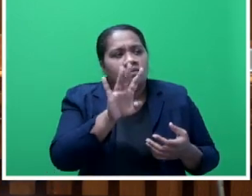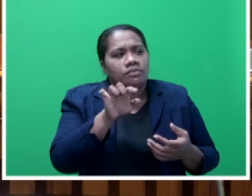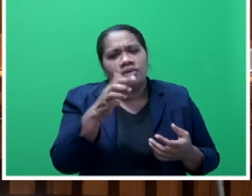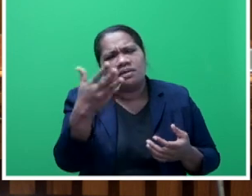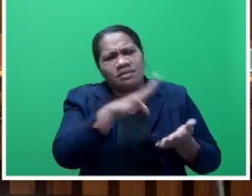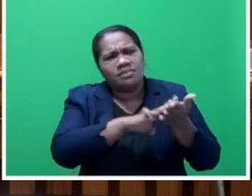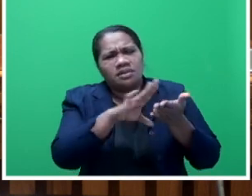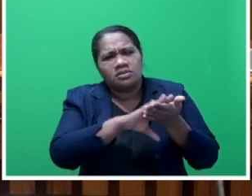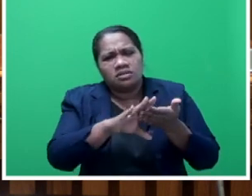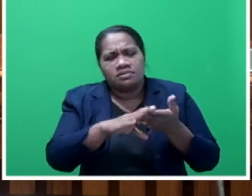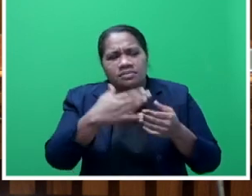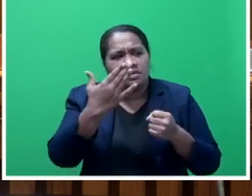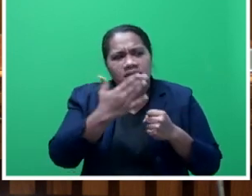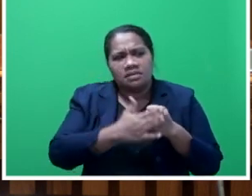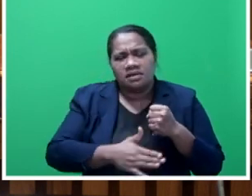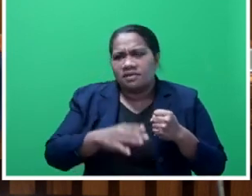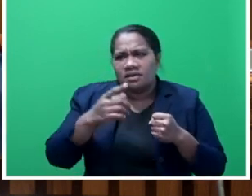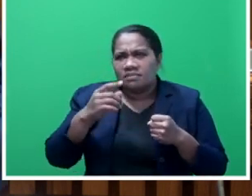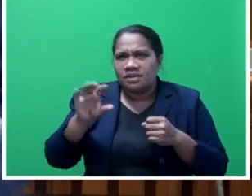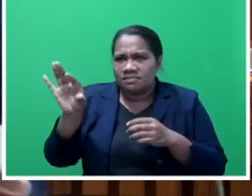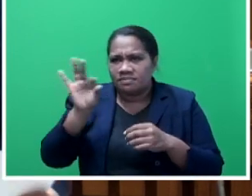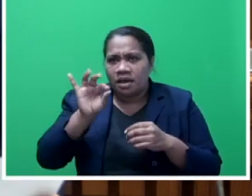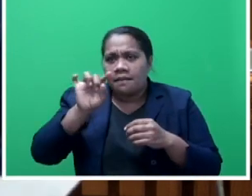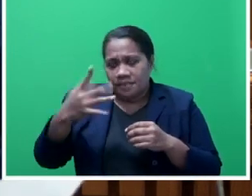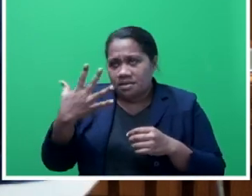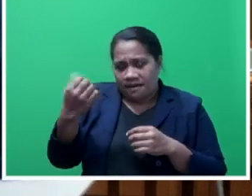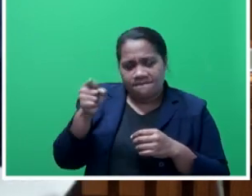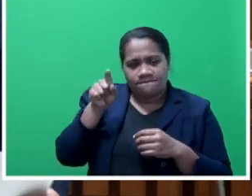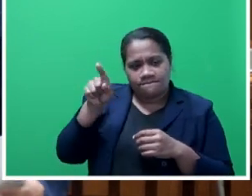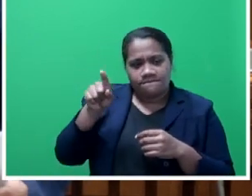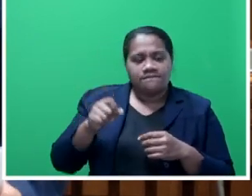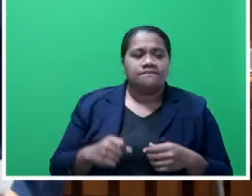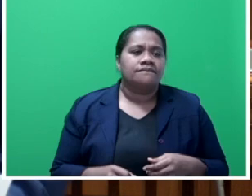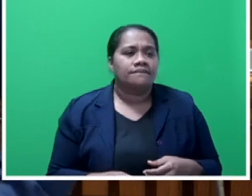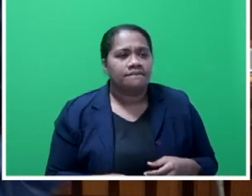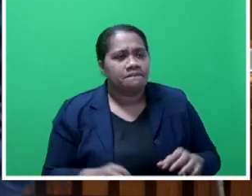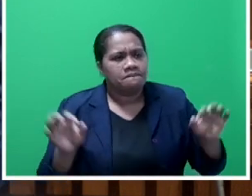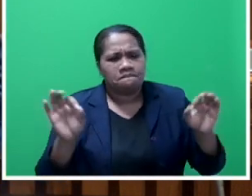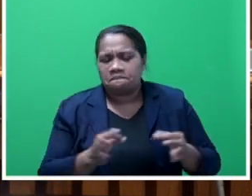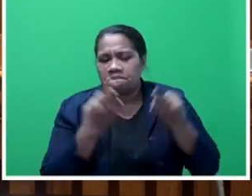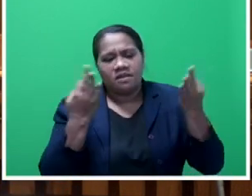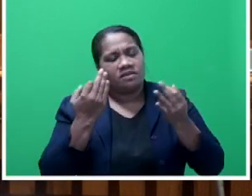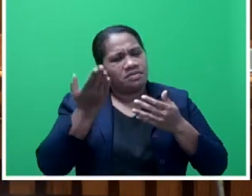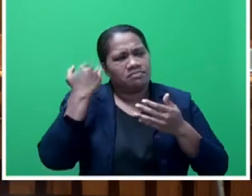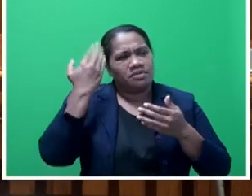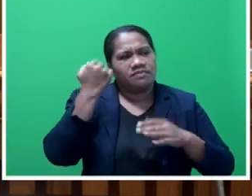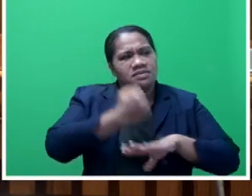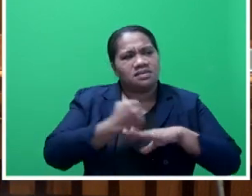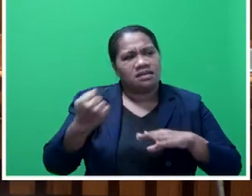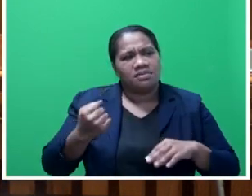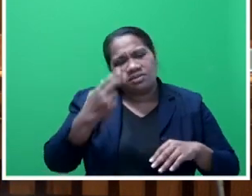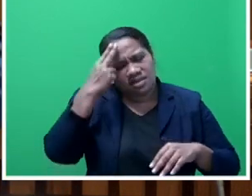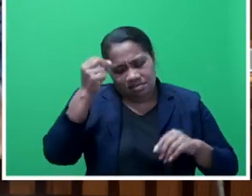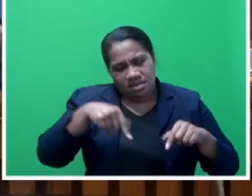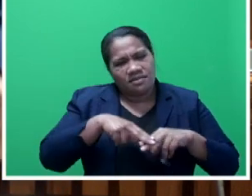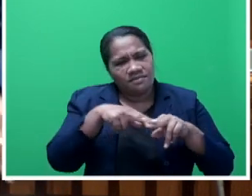but it's there. All countries that are part of it is there. None of the previous governments, whichever government you name in Fiji, have